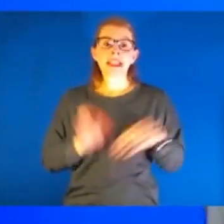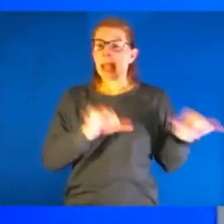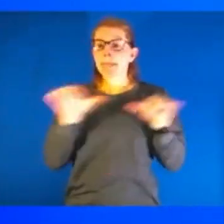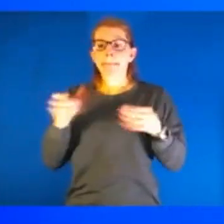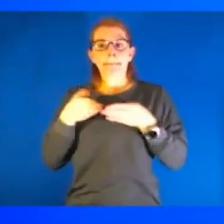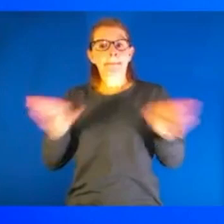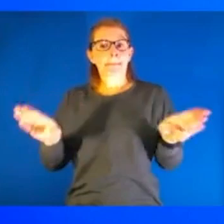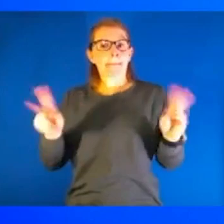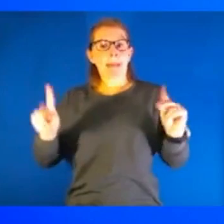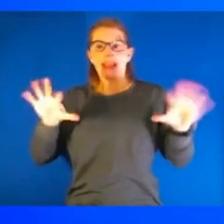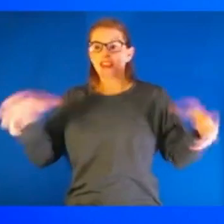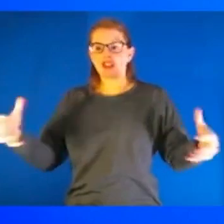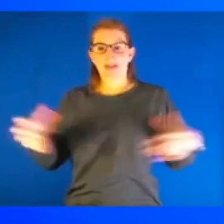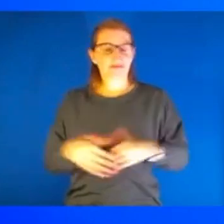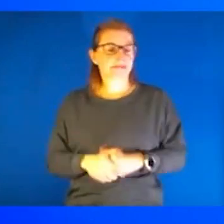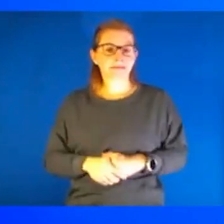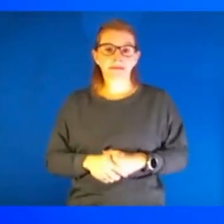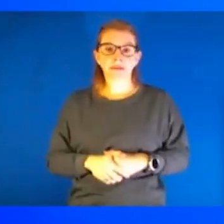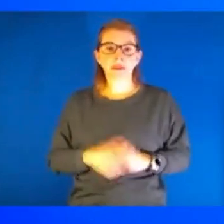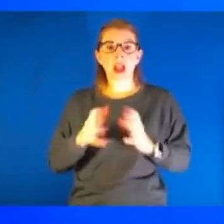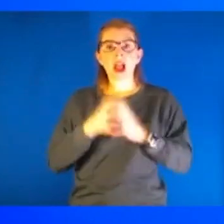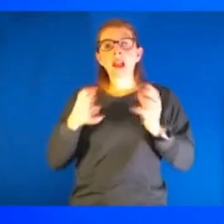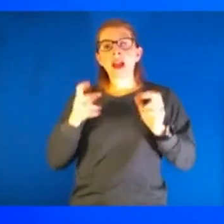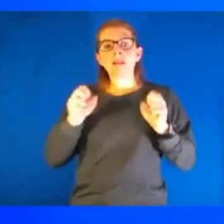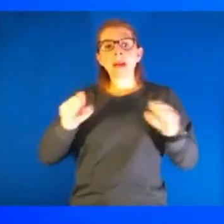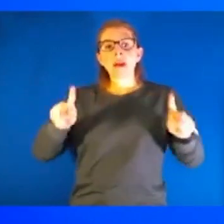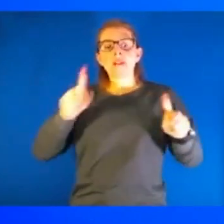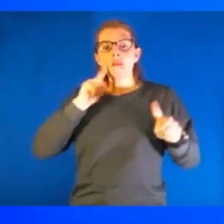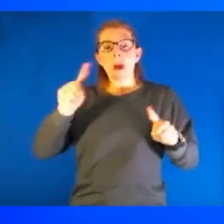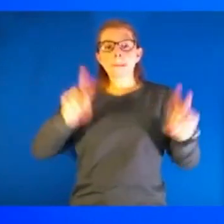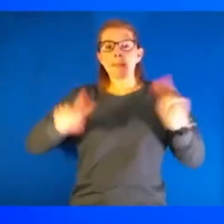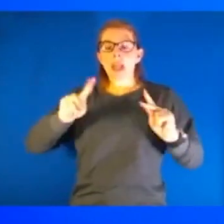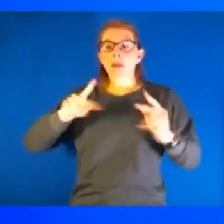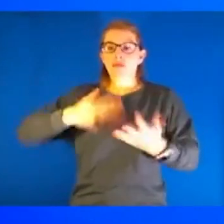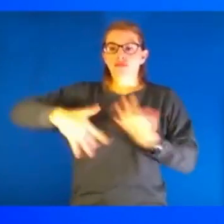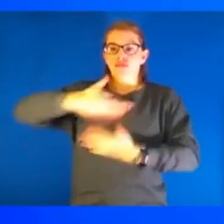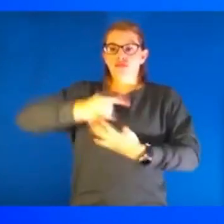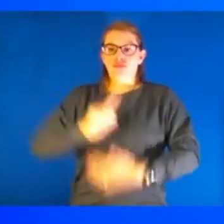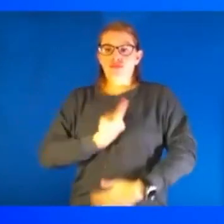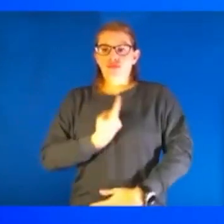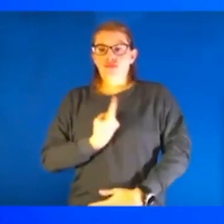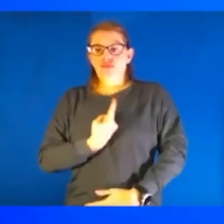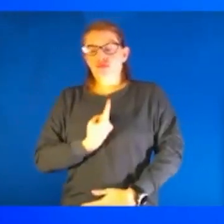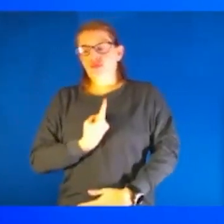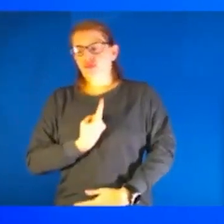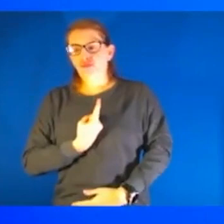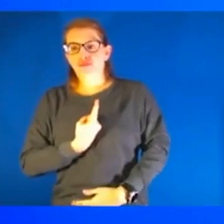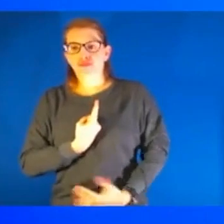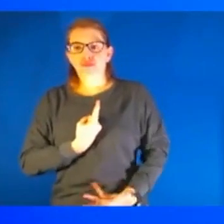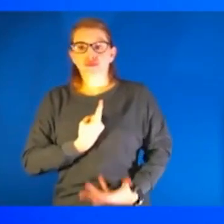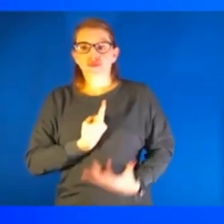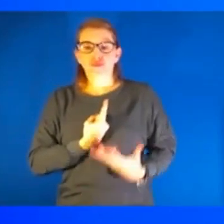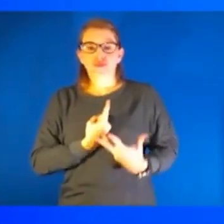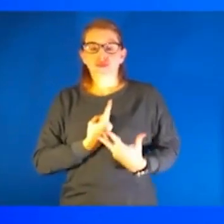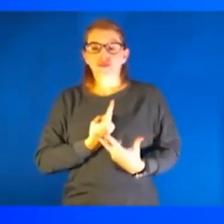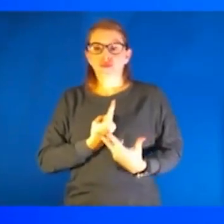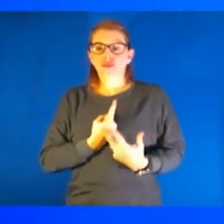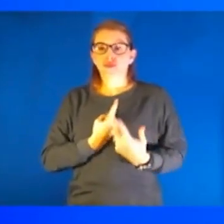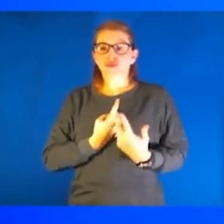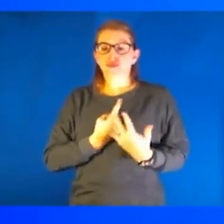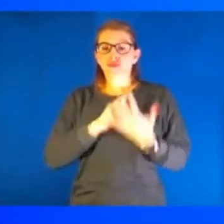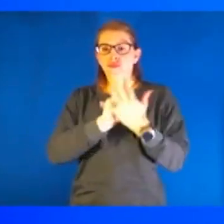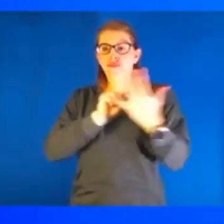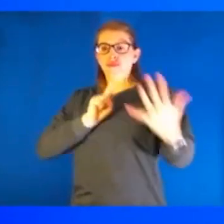of opportunity for people to spend time alone, alienated, to be separated